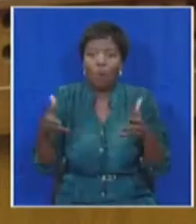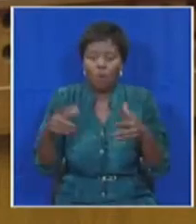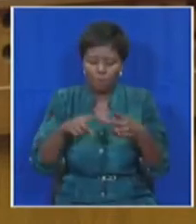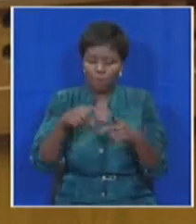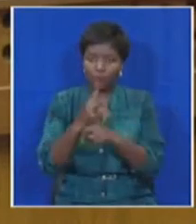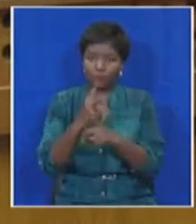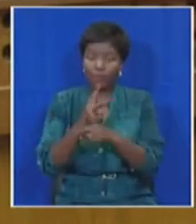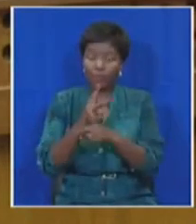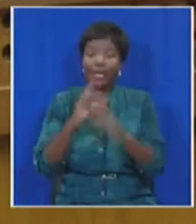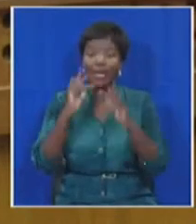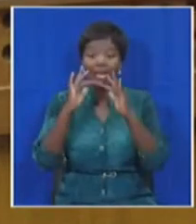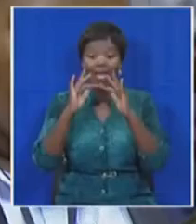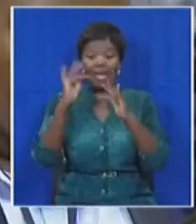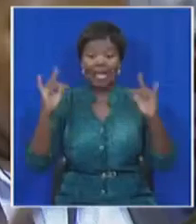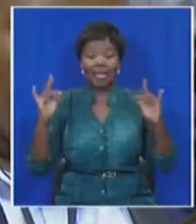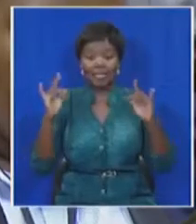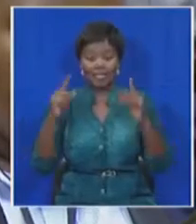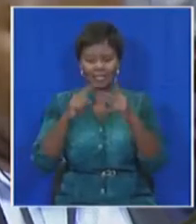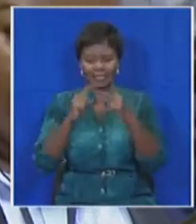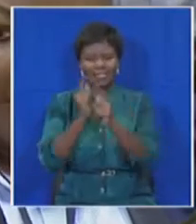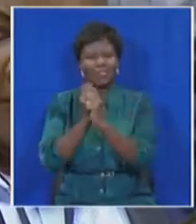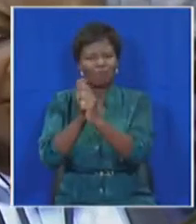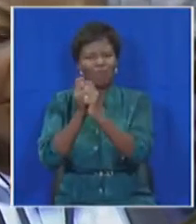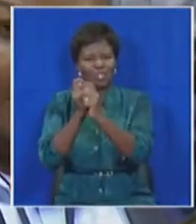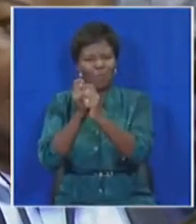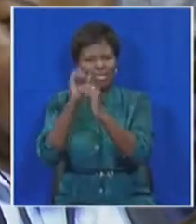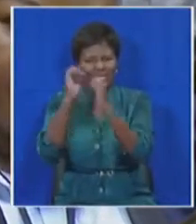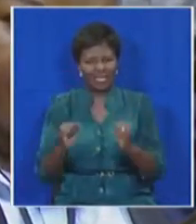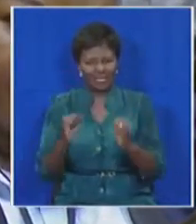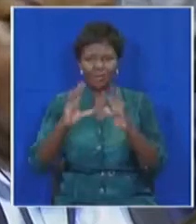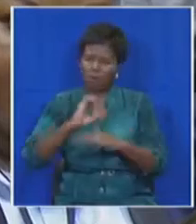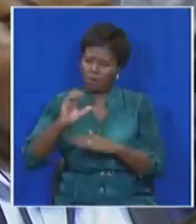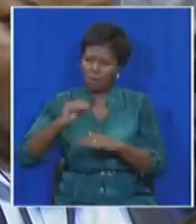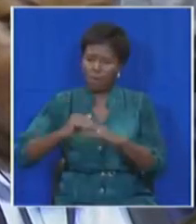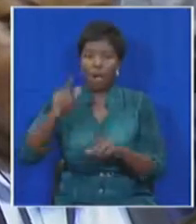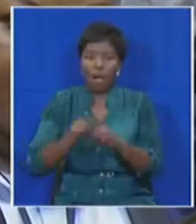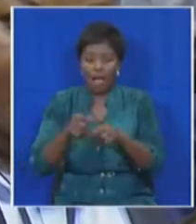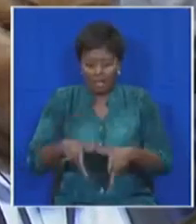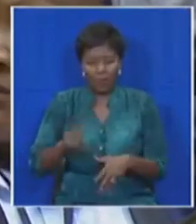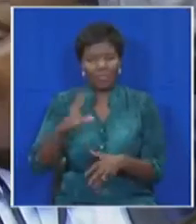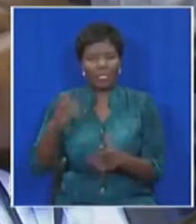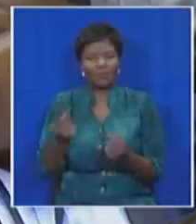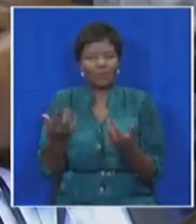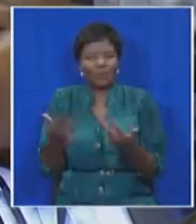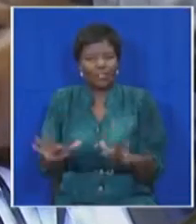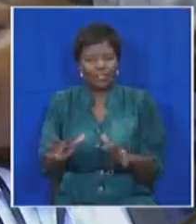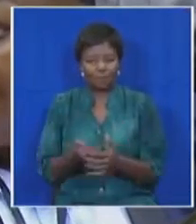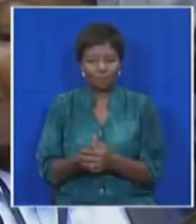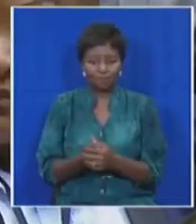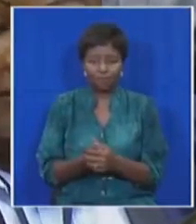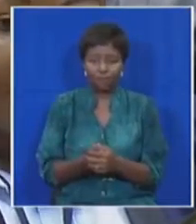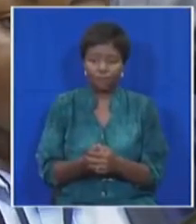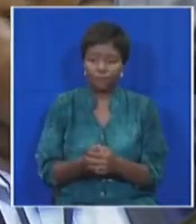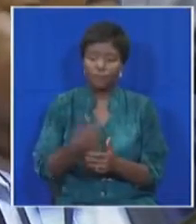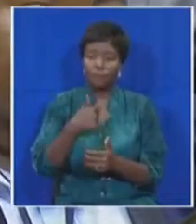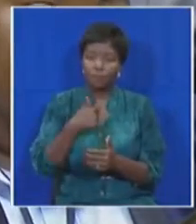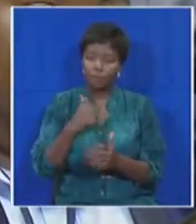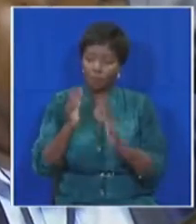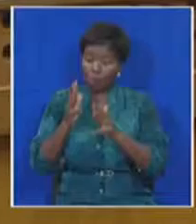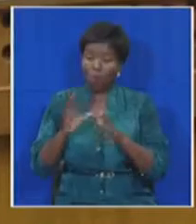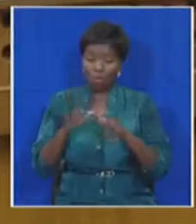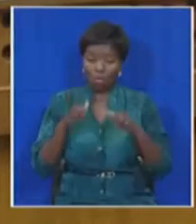broadband and integrated transport system, as we are already doing here in the Western Cape. We will partly